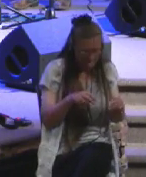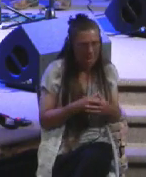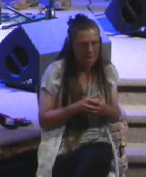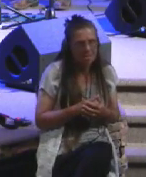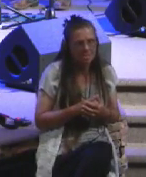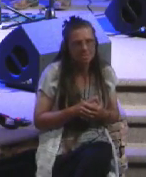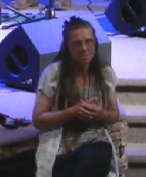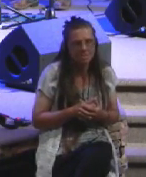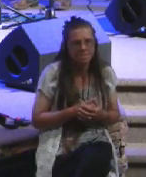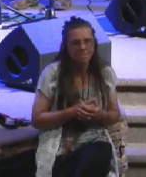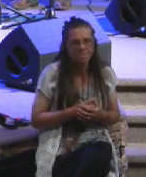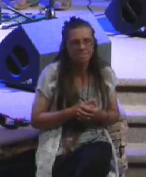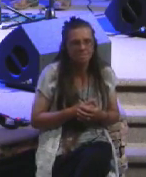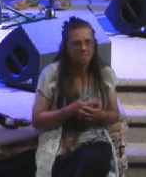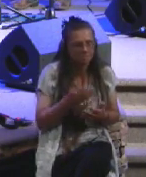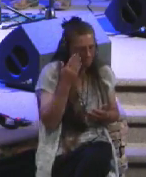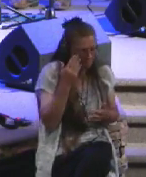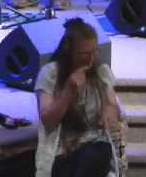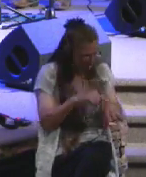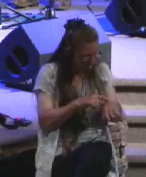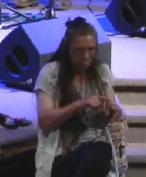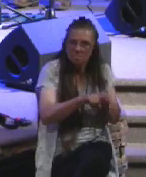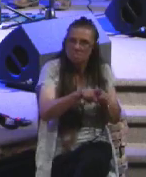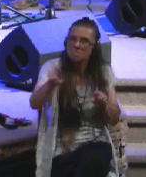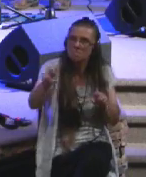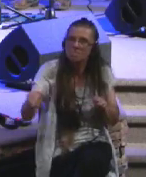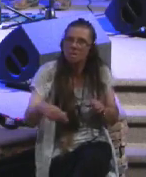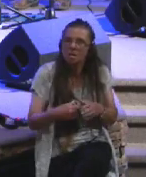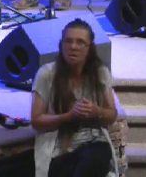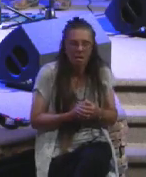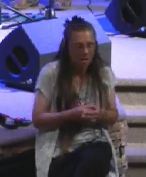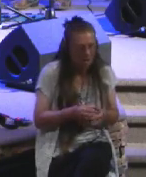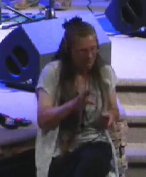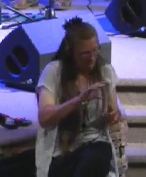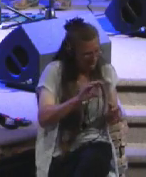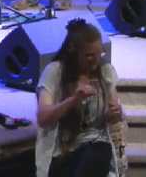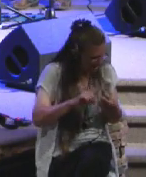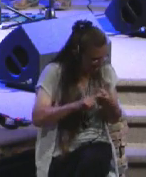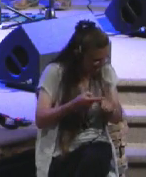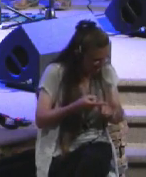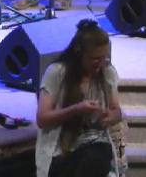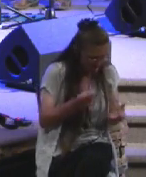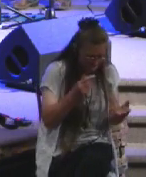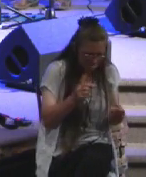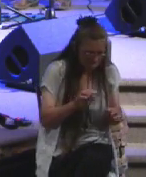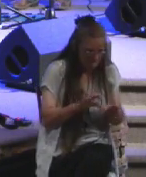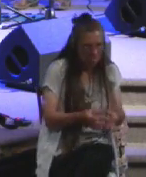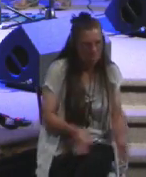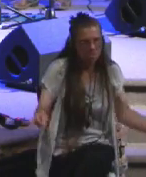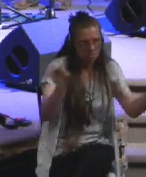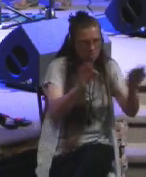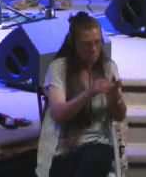now. I know time's getting away, but friend, I'm telling you, this is the most important decision you could ever